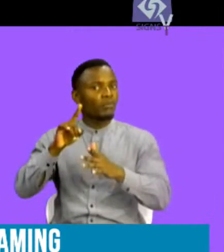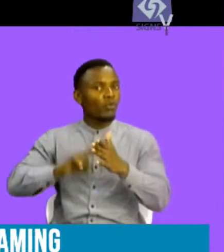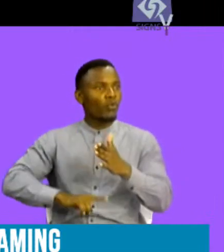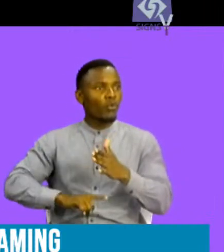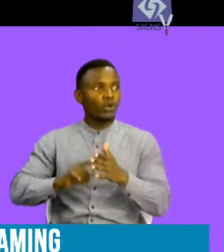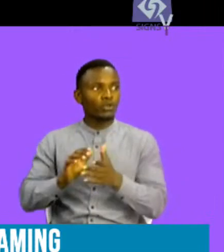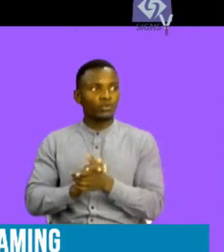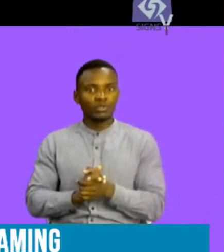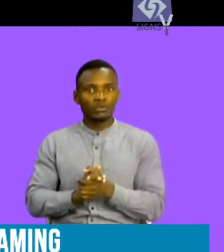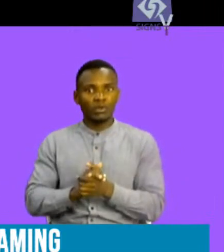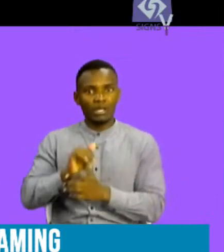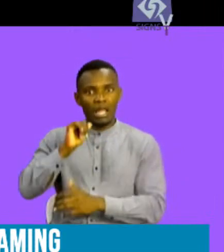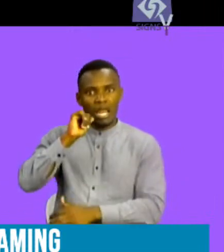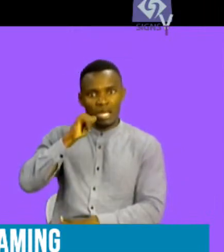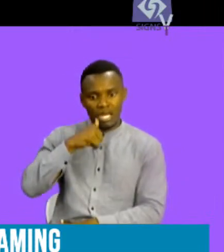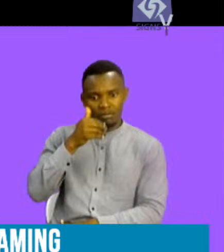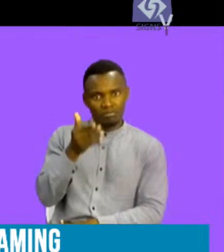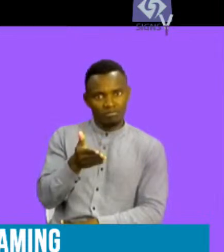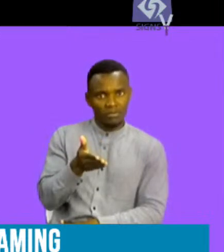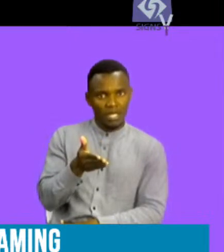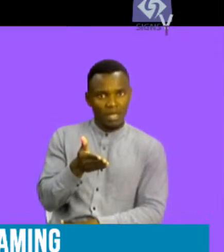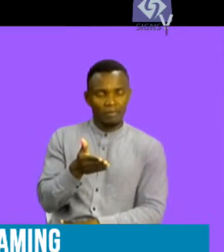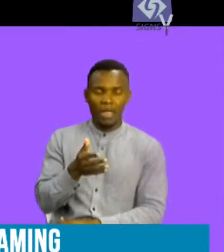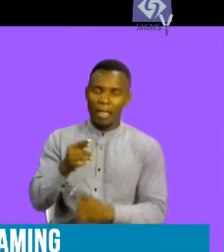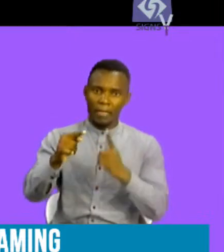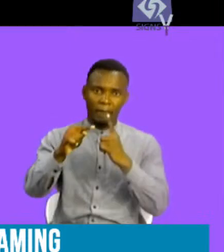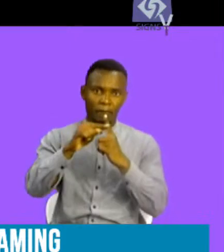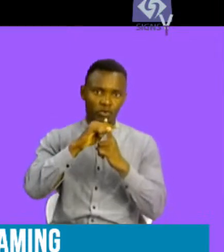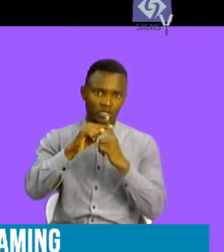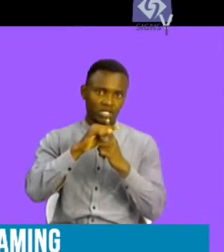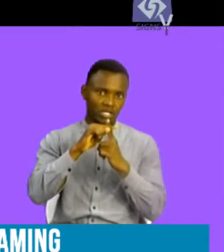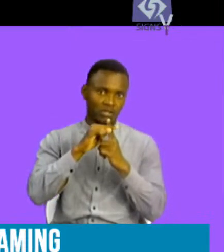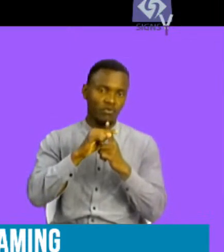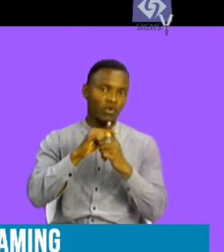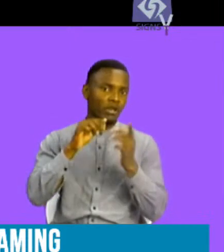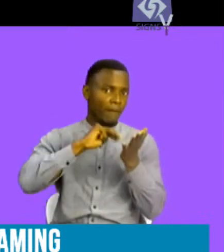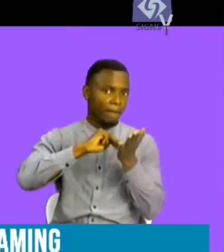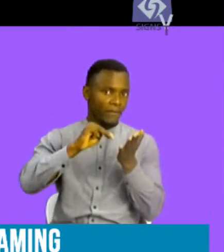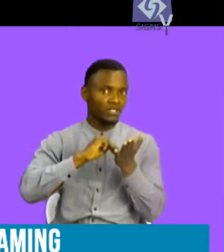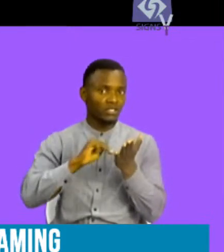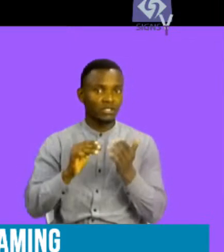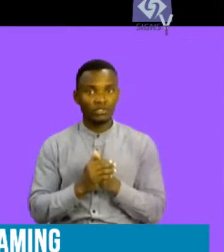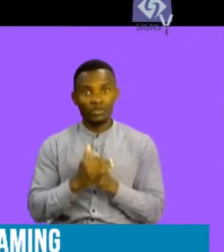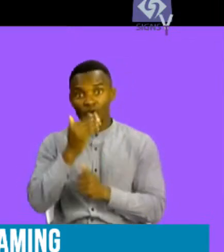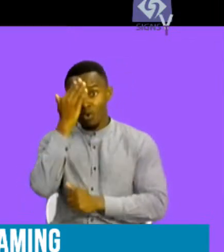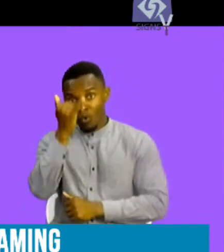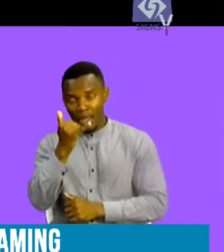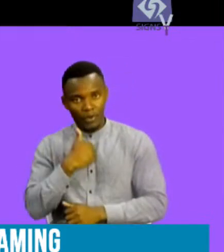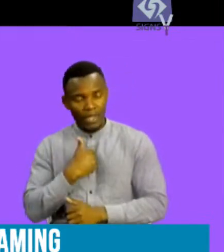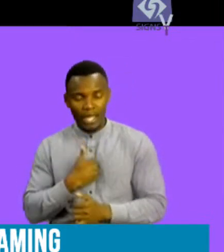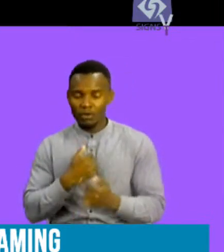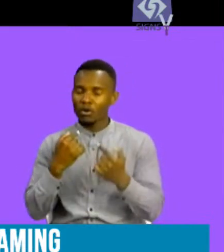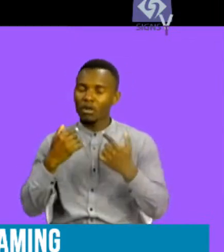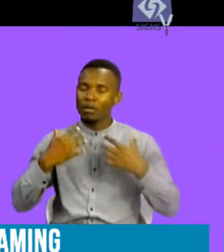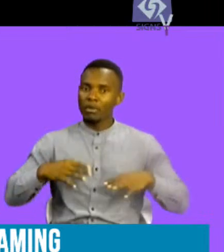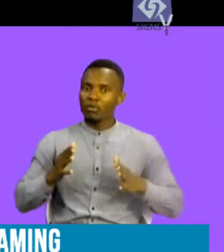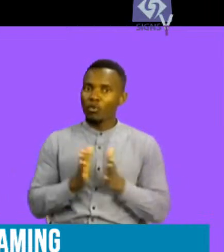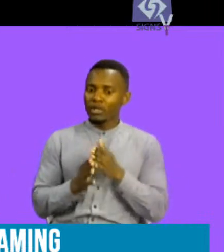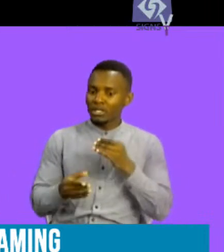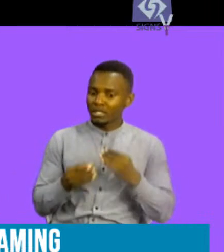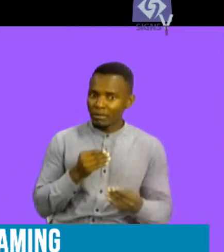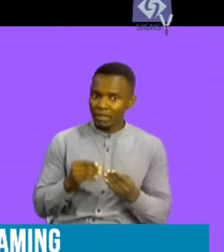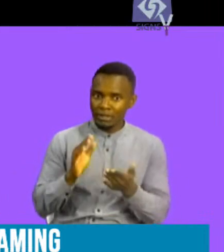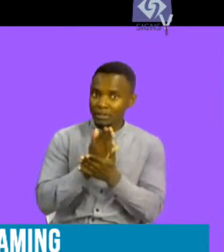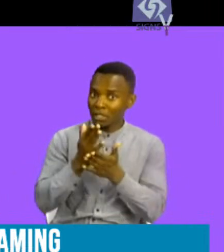is the positive message. Because we had people with disabilities coming to share their